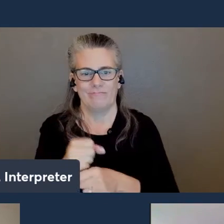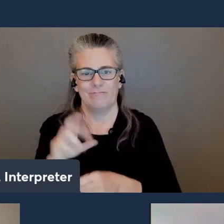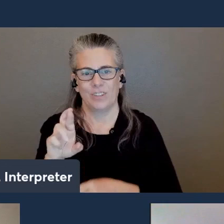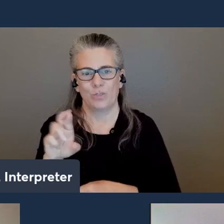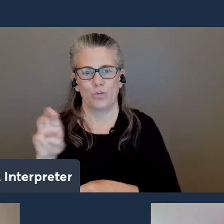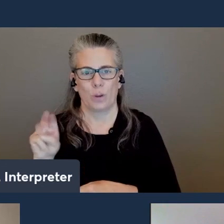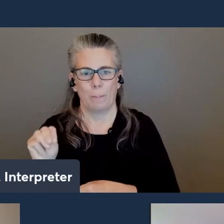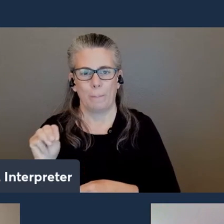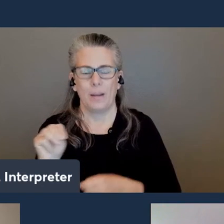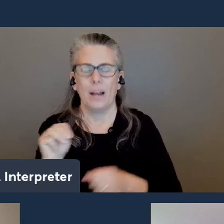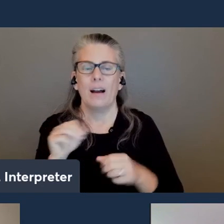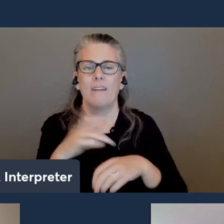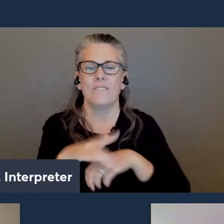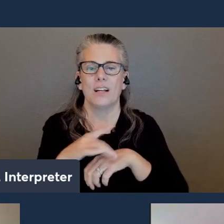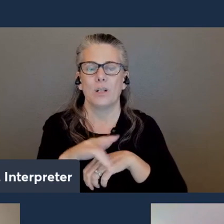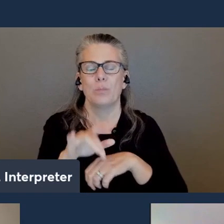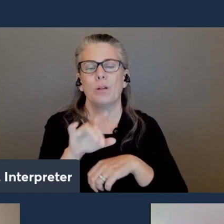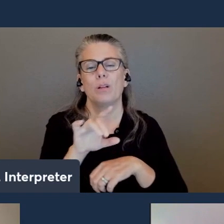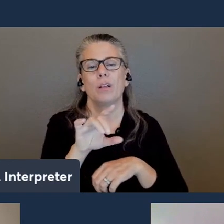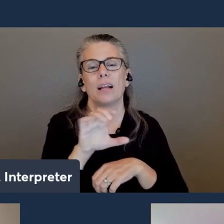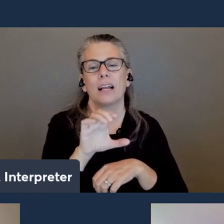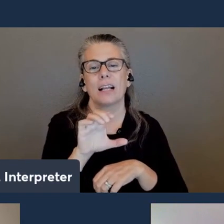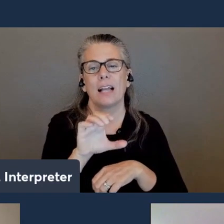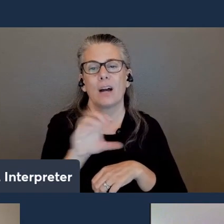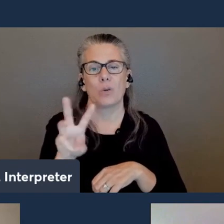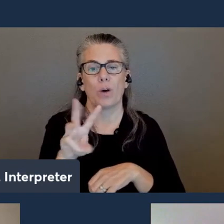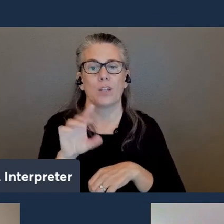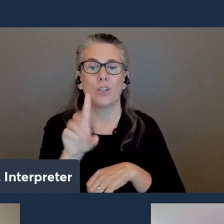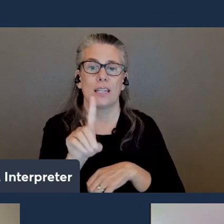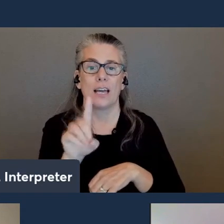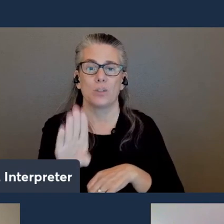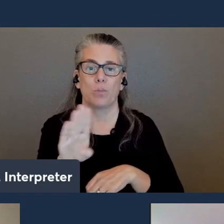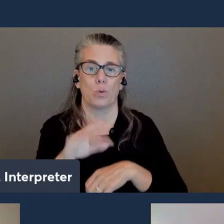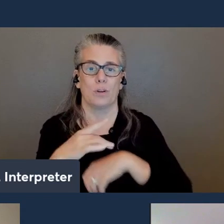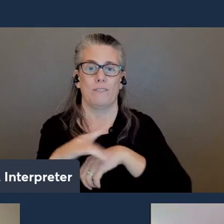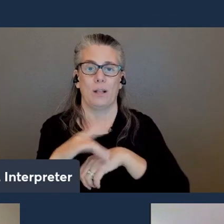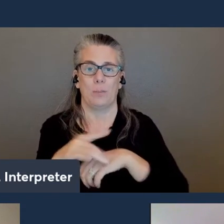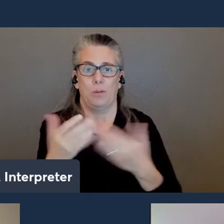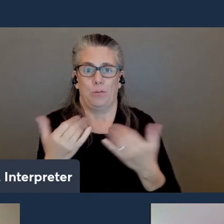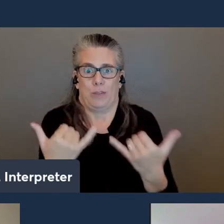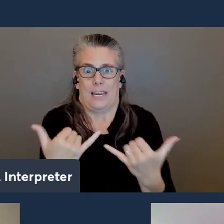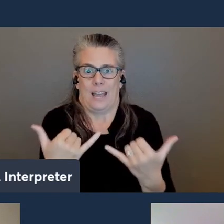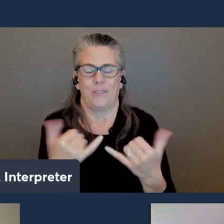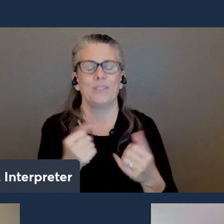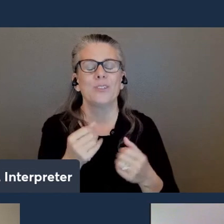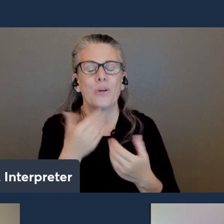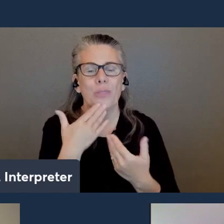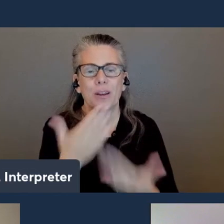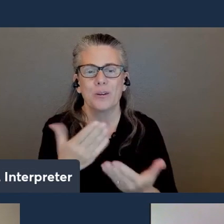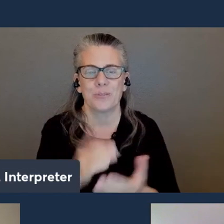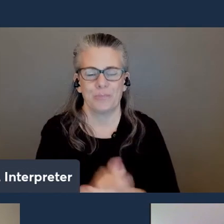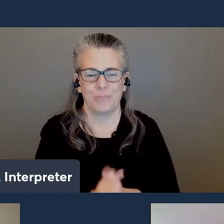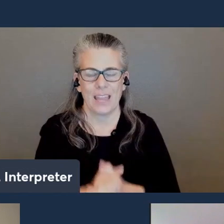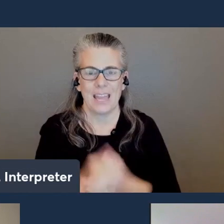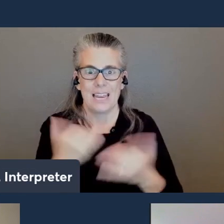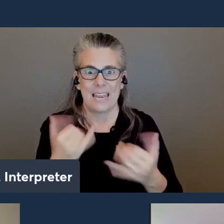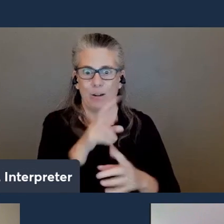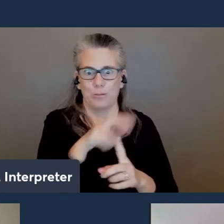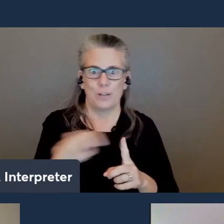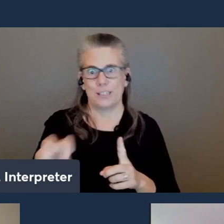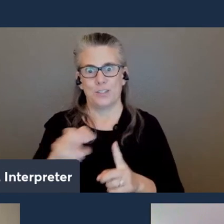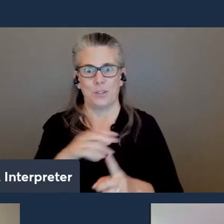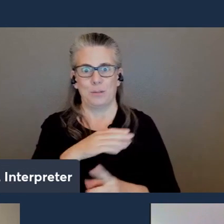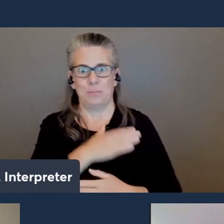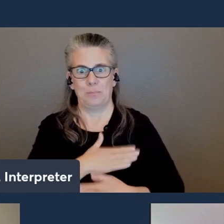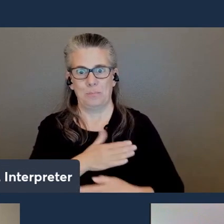CloudWatch dashboard as we speak. So, with that out of the way, let's bring in the very loud transition, and